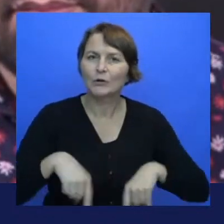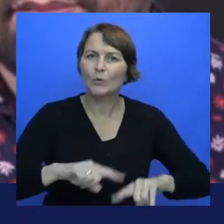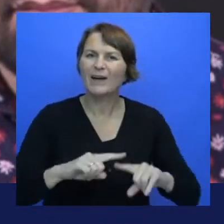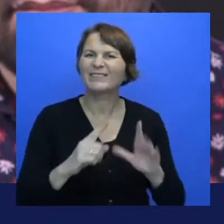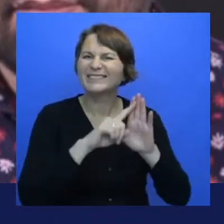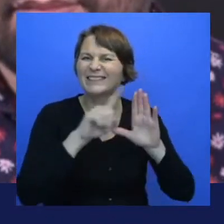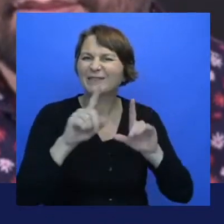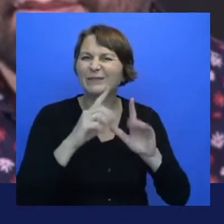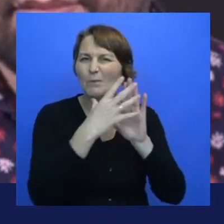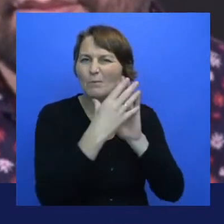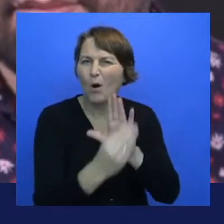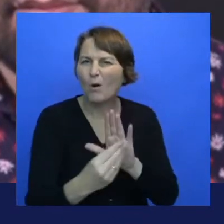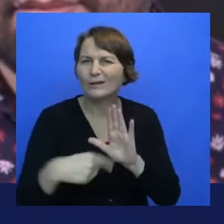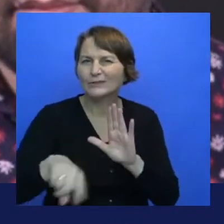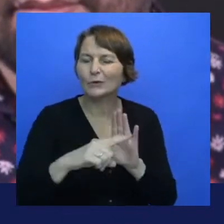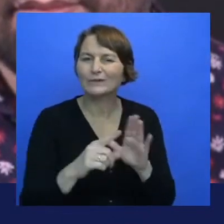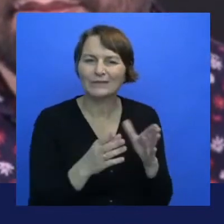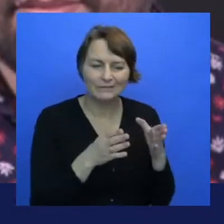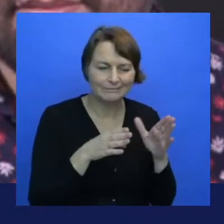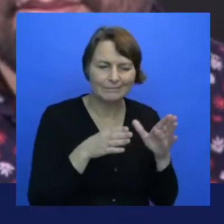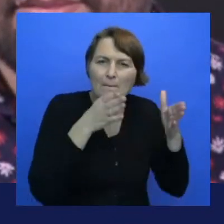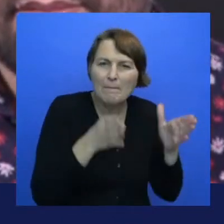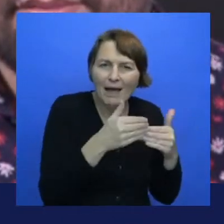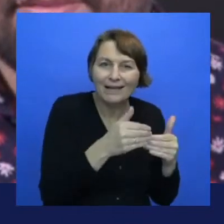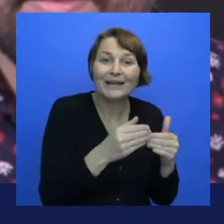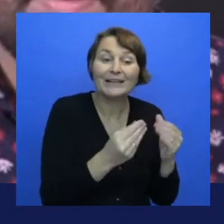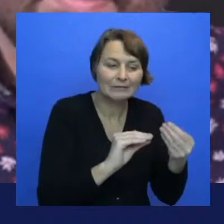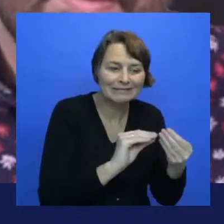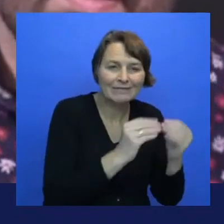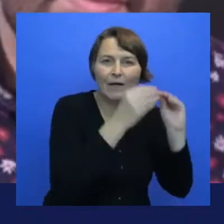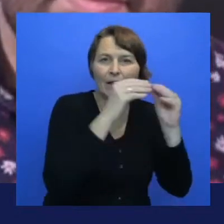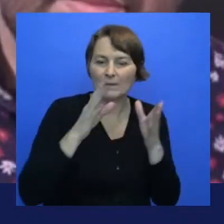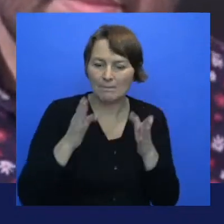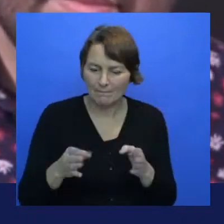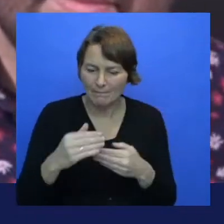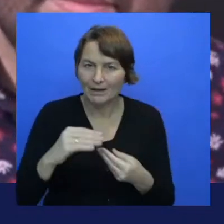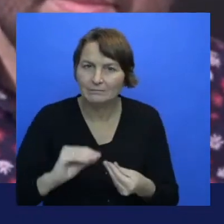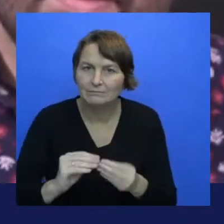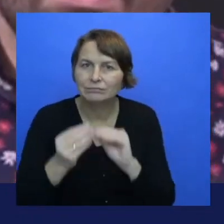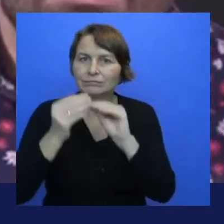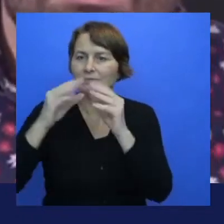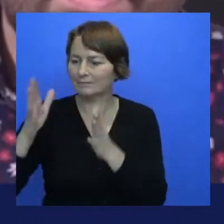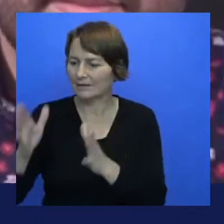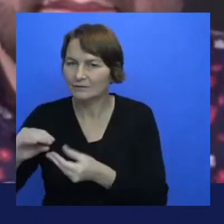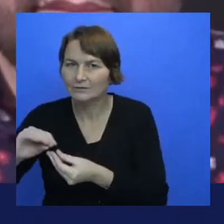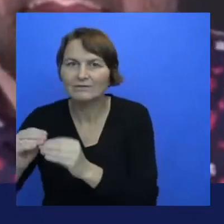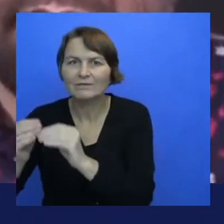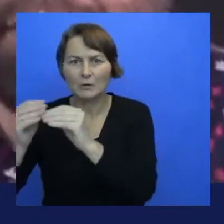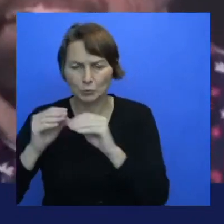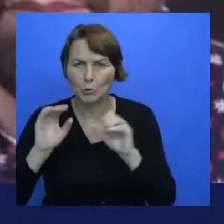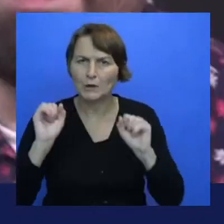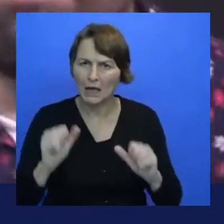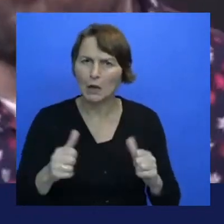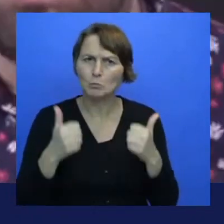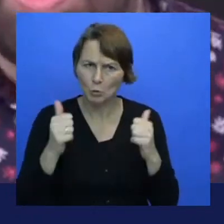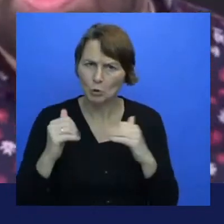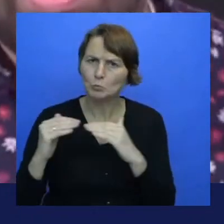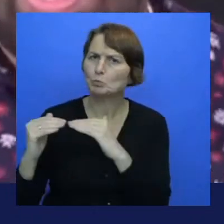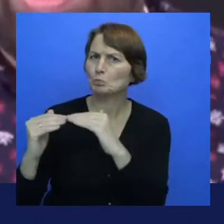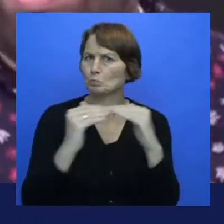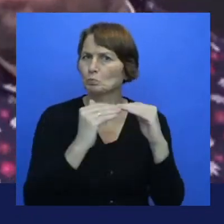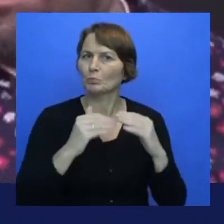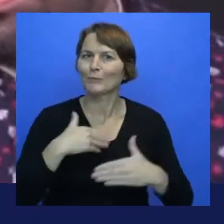development practices in place to really ensure that we feel confident that what we're developing is being done responsibly.